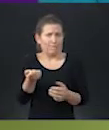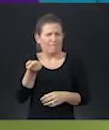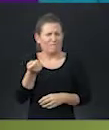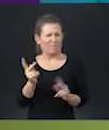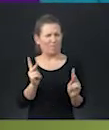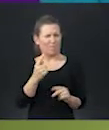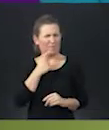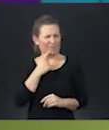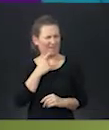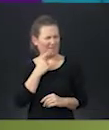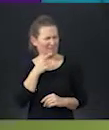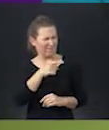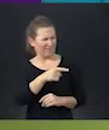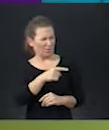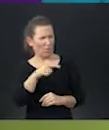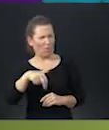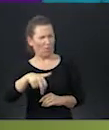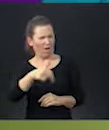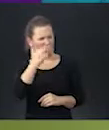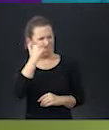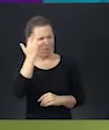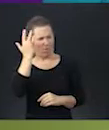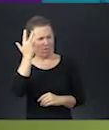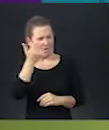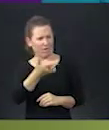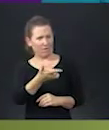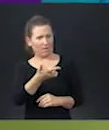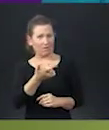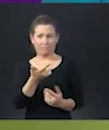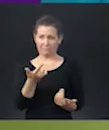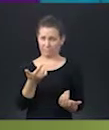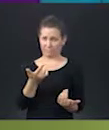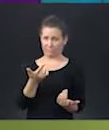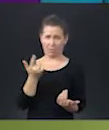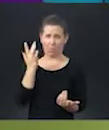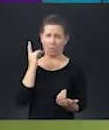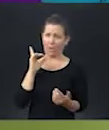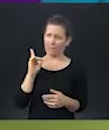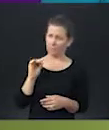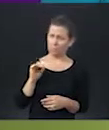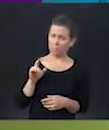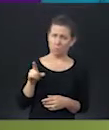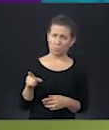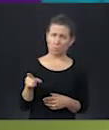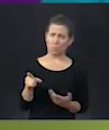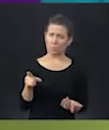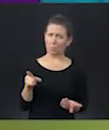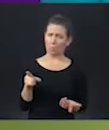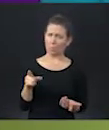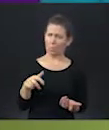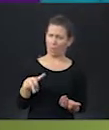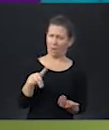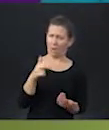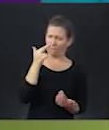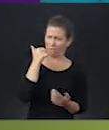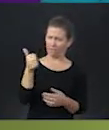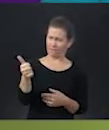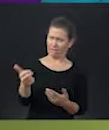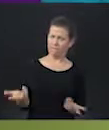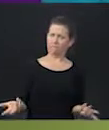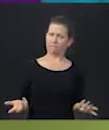ask me, why do I walk funny? Well, why do you walk funny